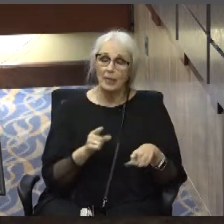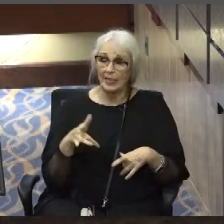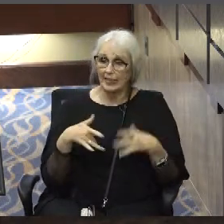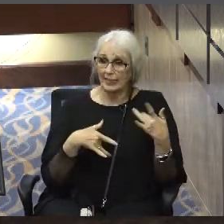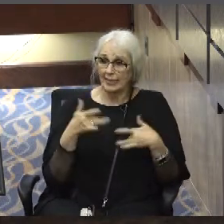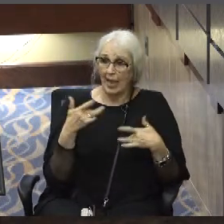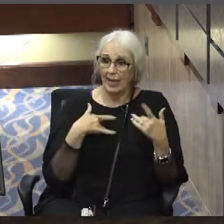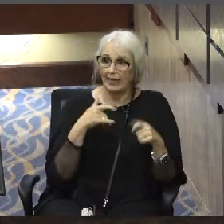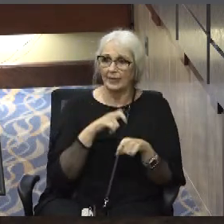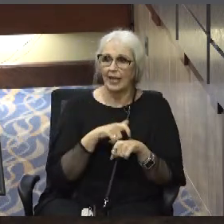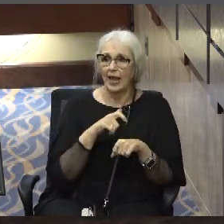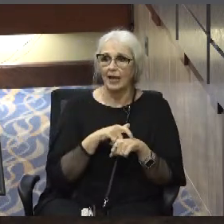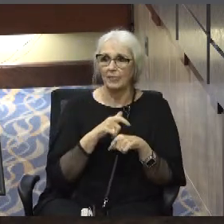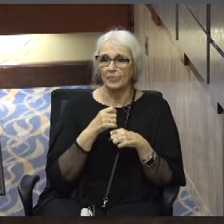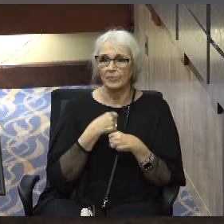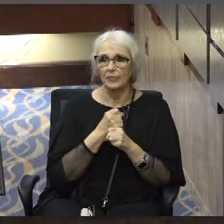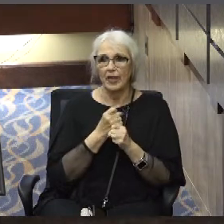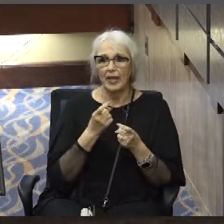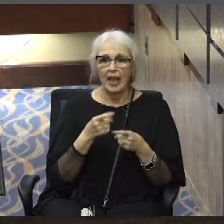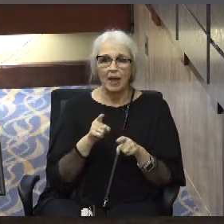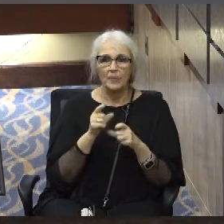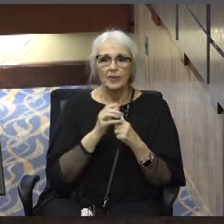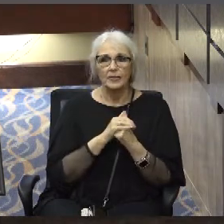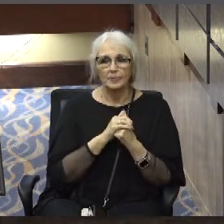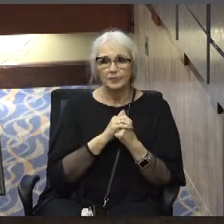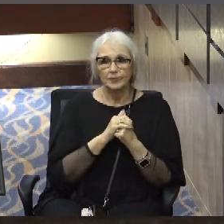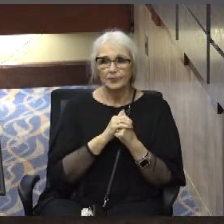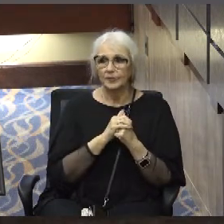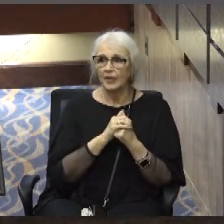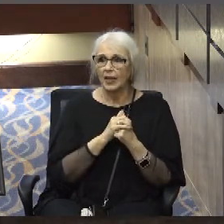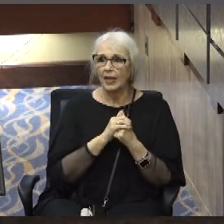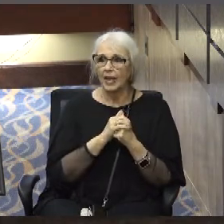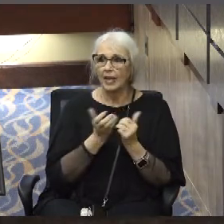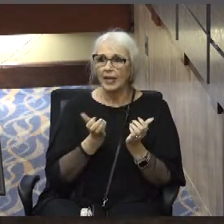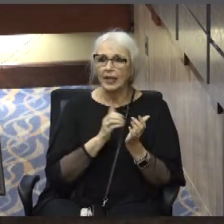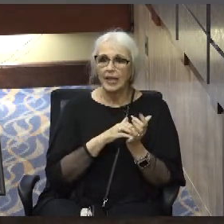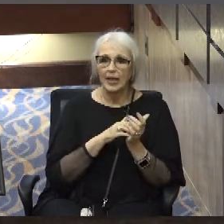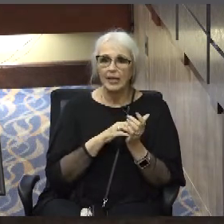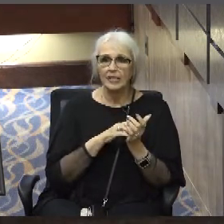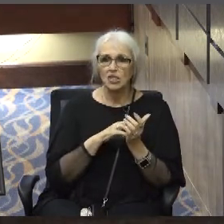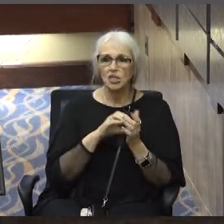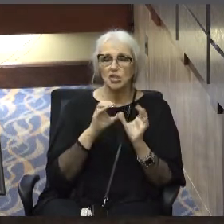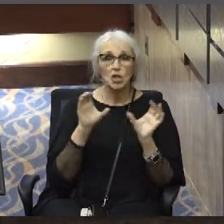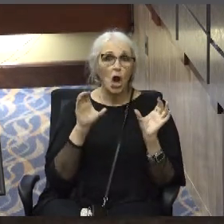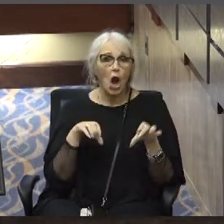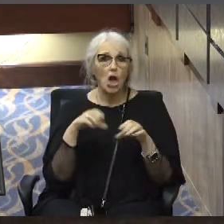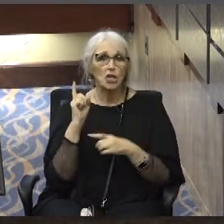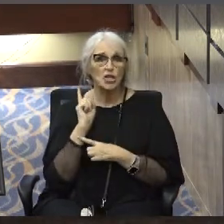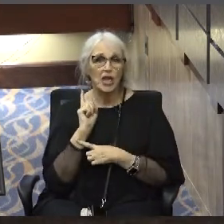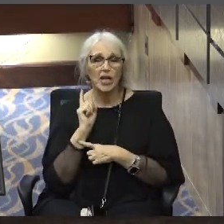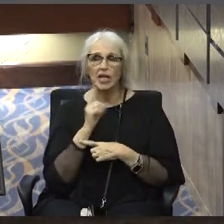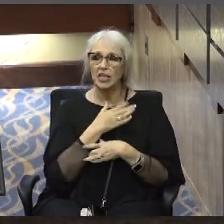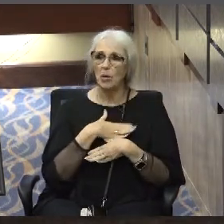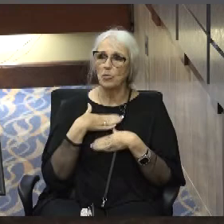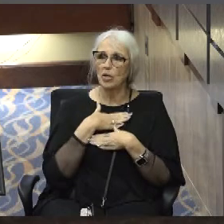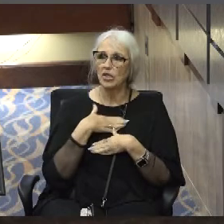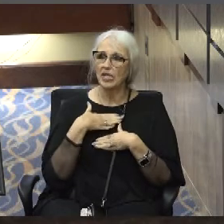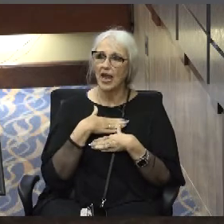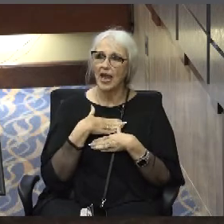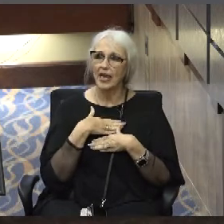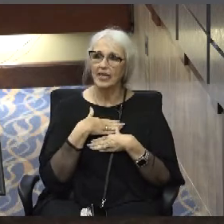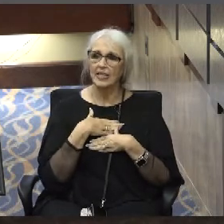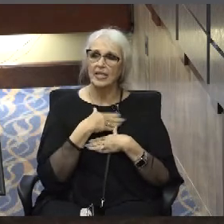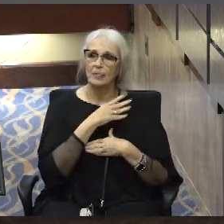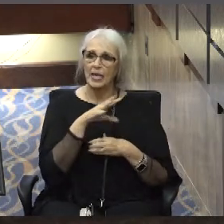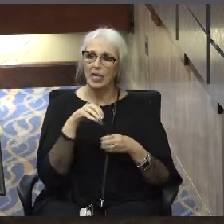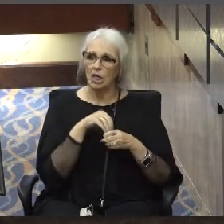a Wacoan. I'll say that. I also like the Gantt charts in there. That's always a good thing. Appreciate those being